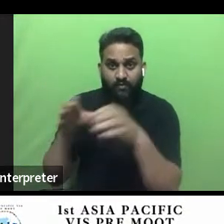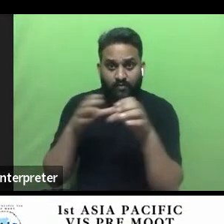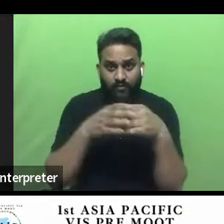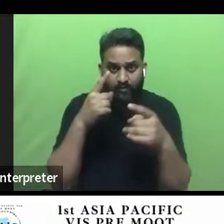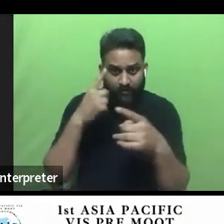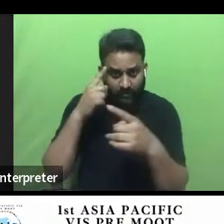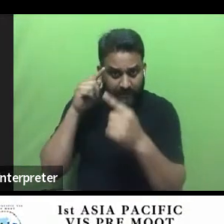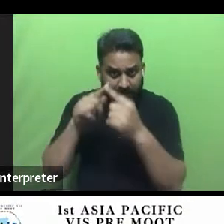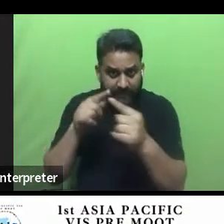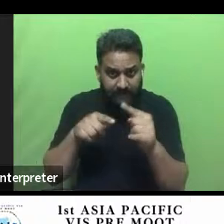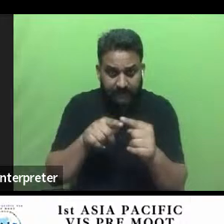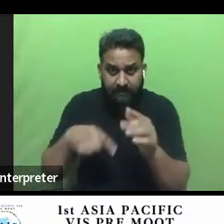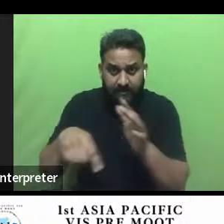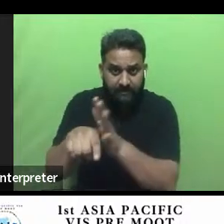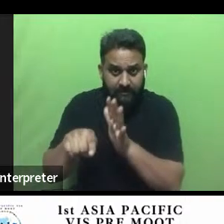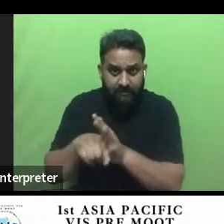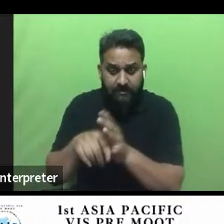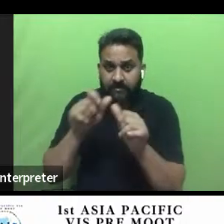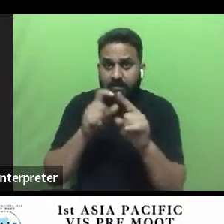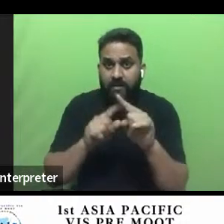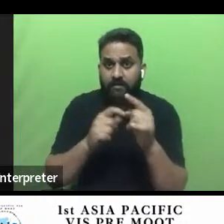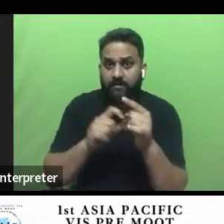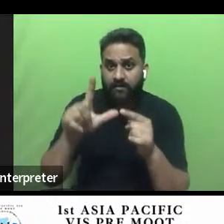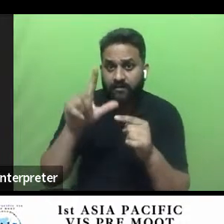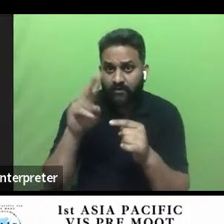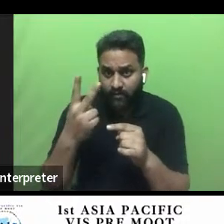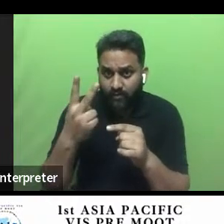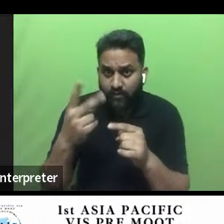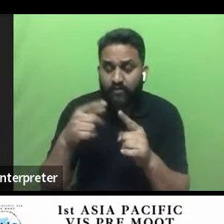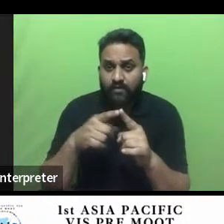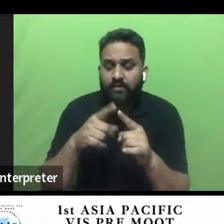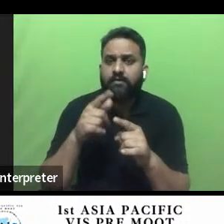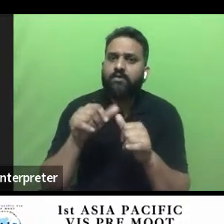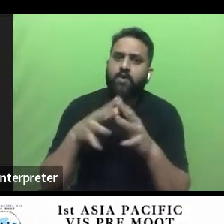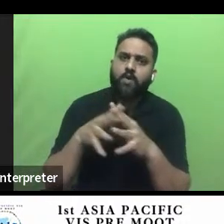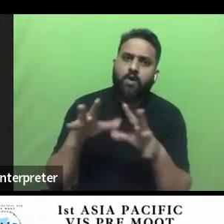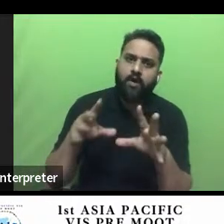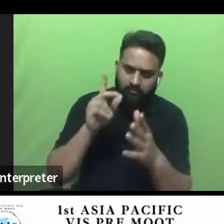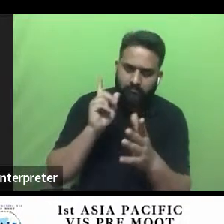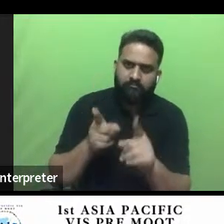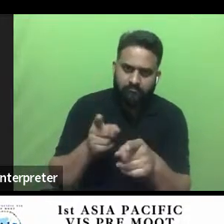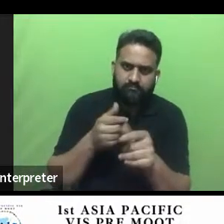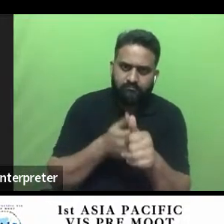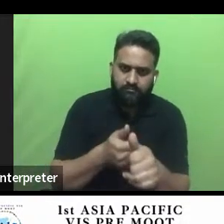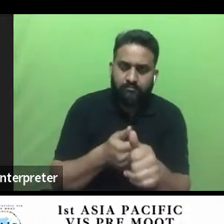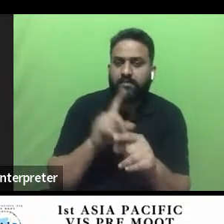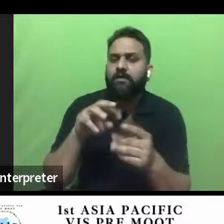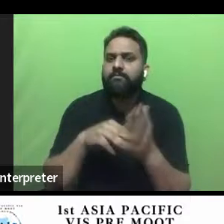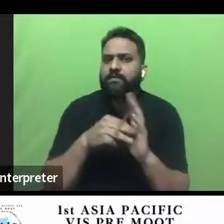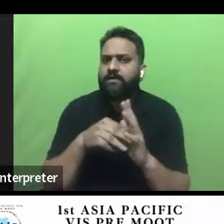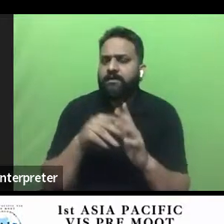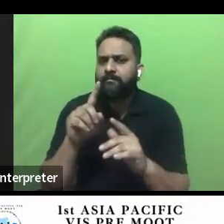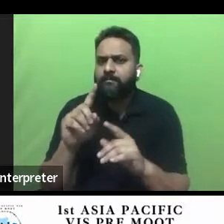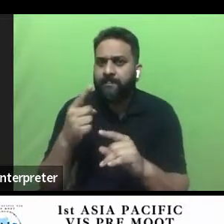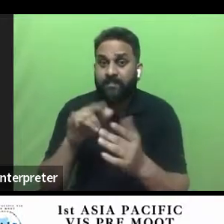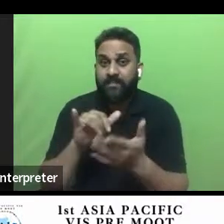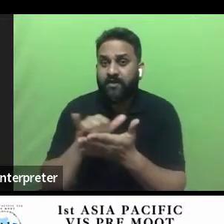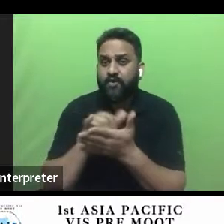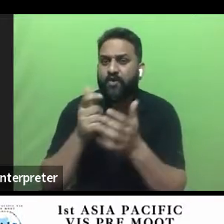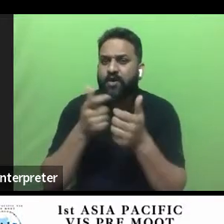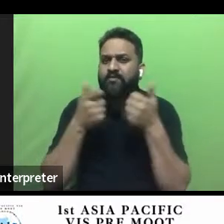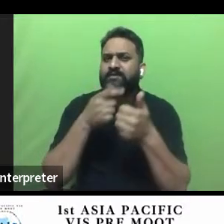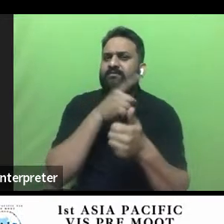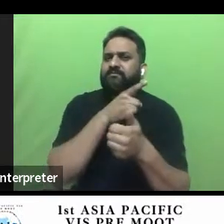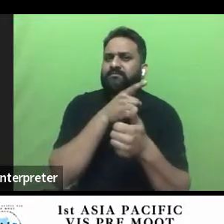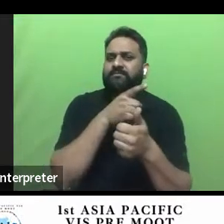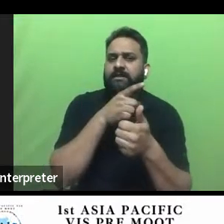to in Article 2 were under the law applicable to them under some incapacity, which is the first part of the New York Convention provision I am